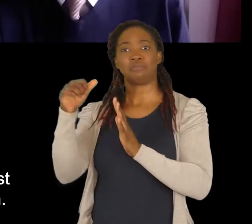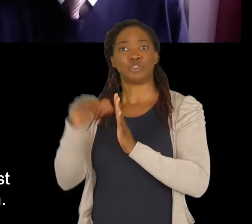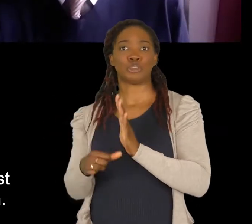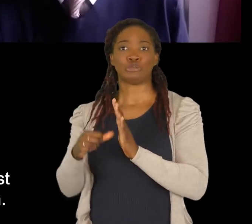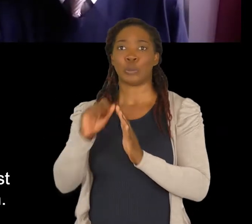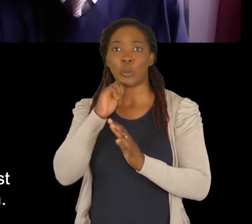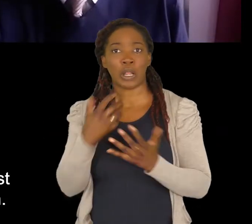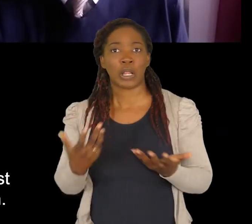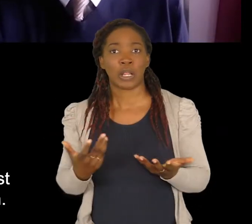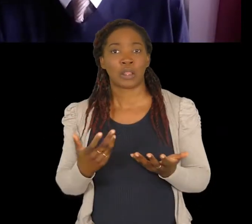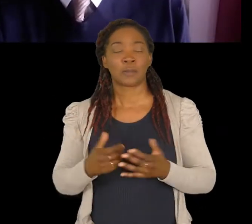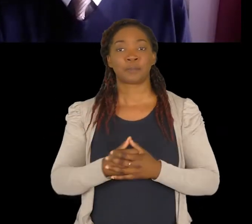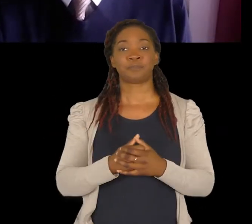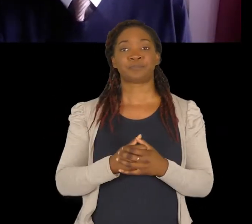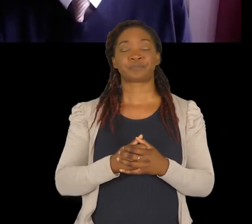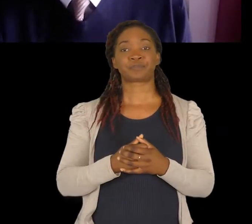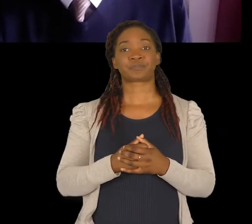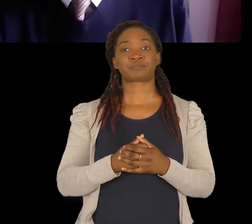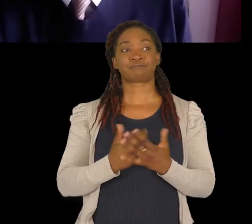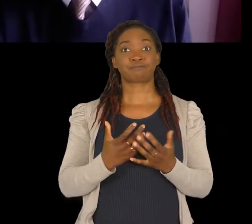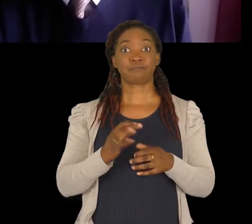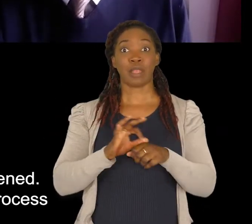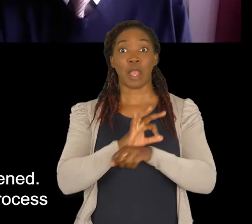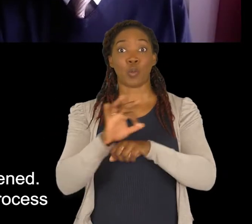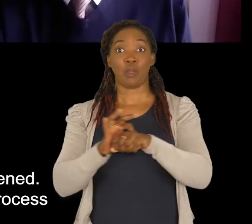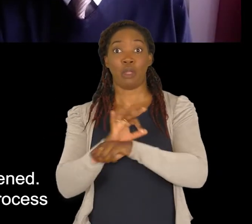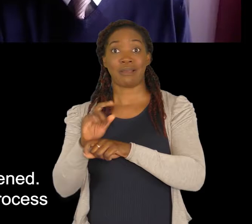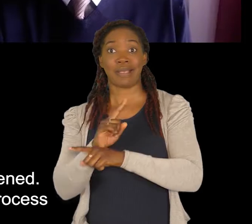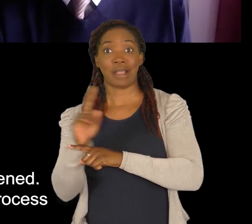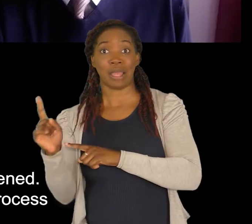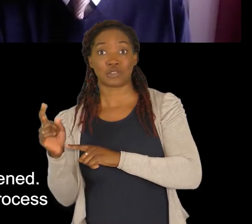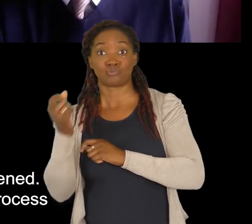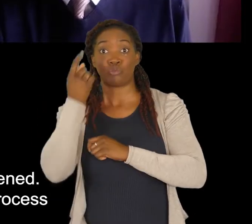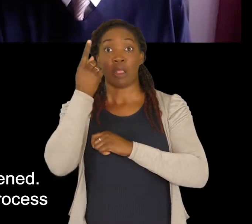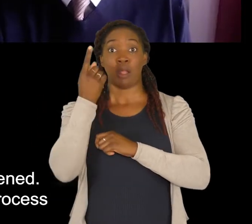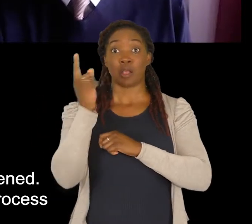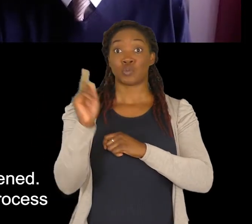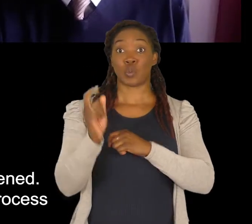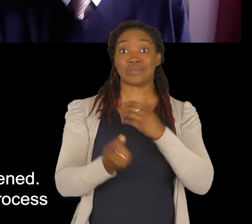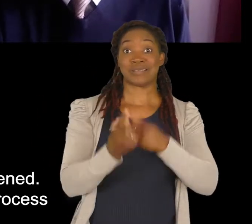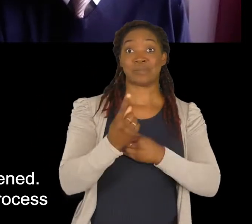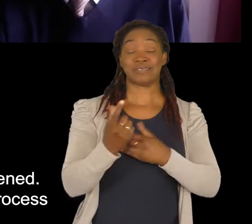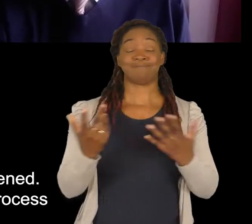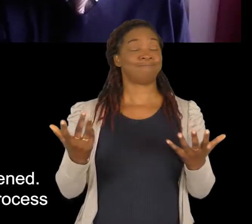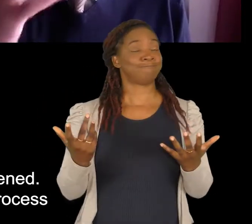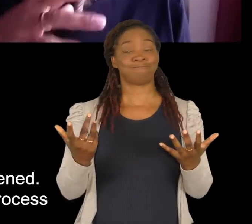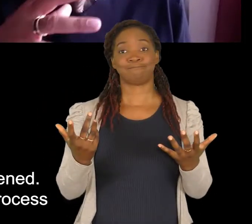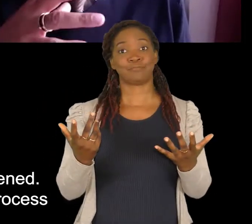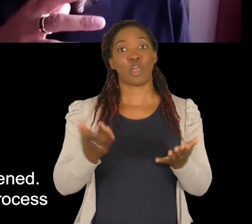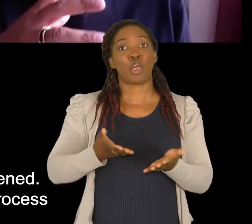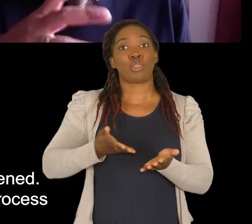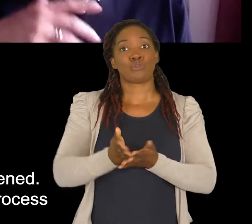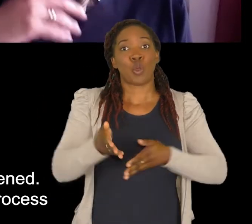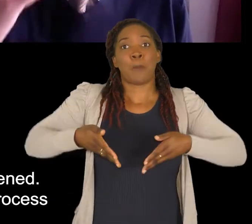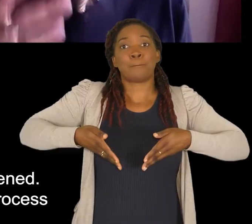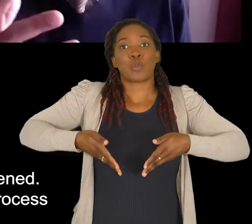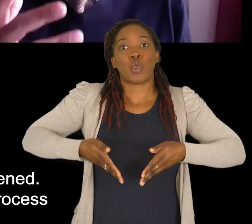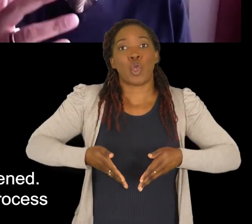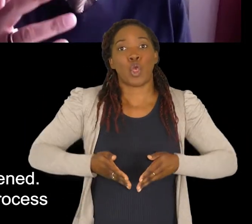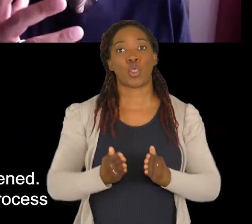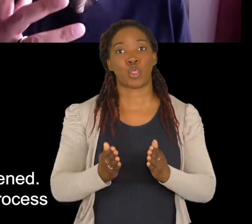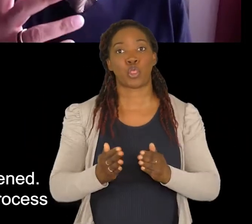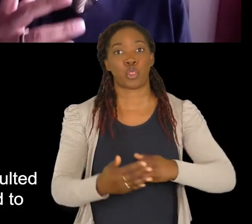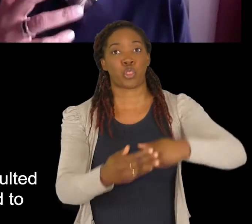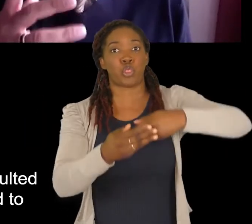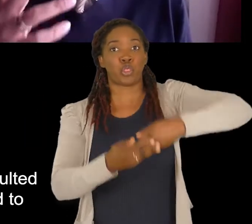on him, and so on and so forth. You know, hours later, when we realized what had happened, and what had happened was, during the